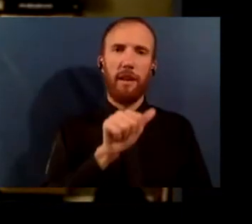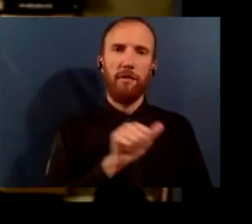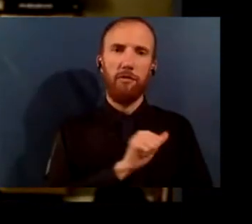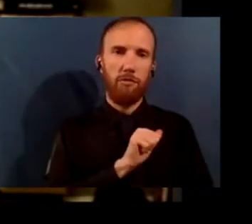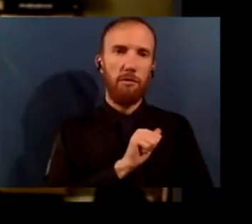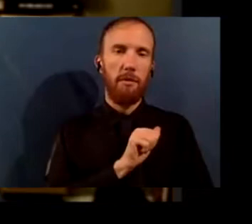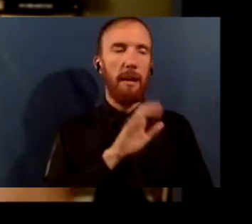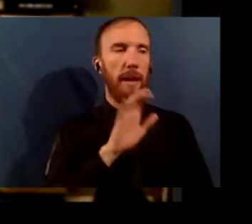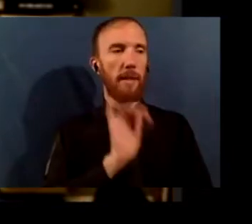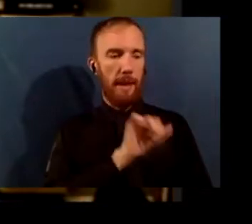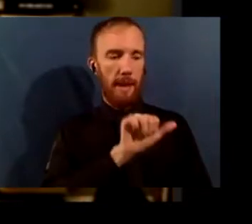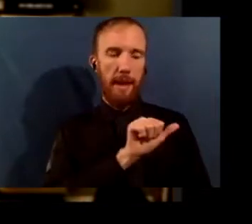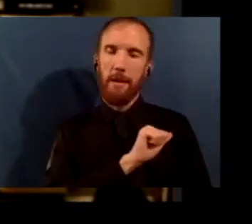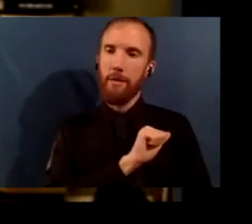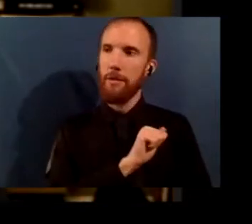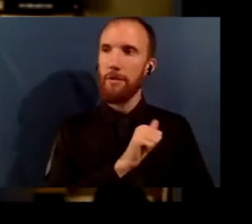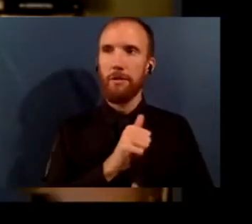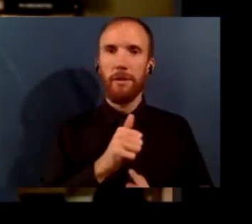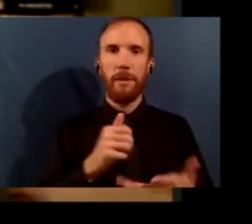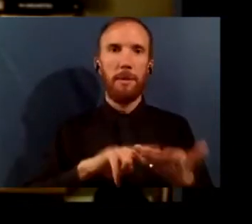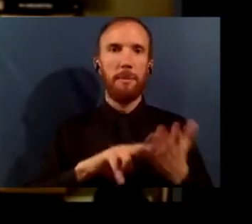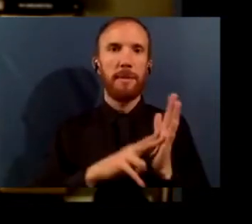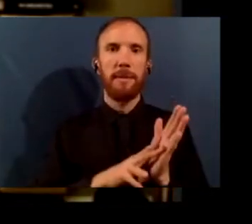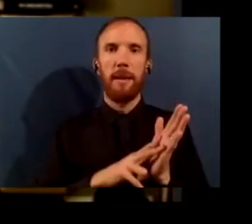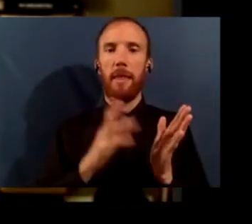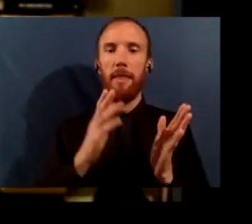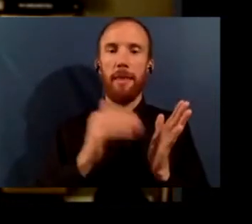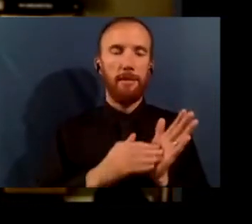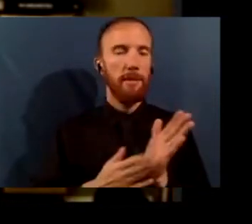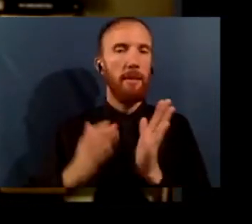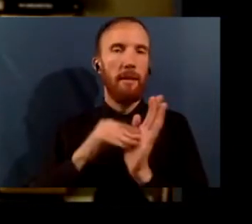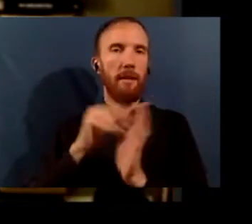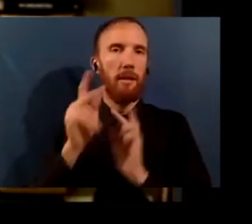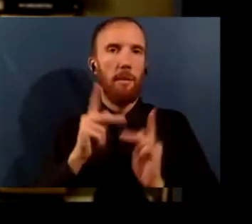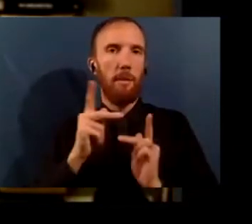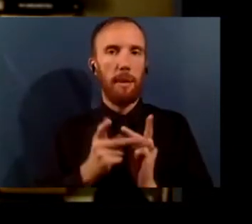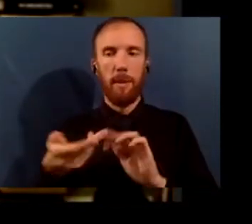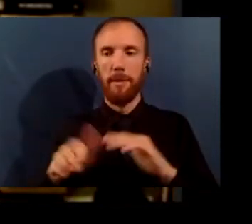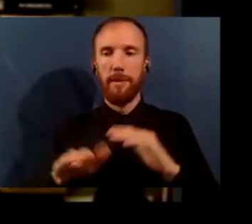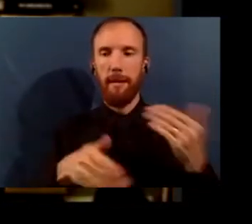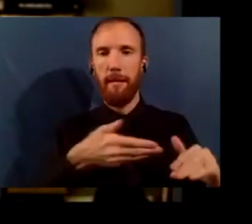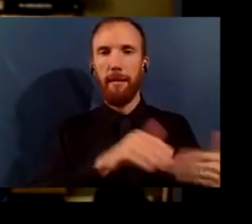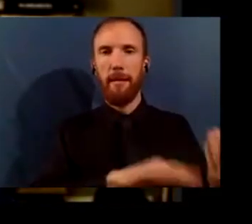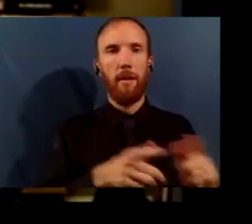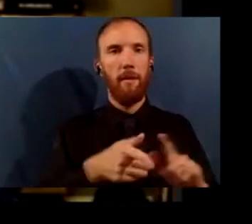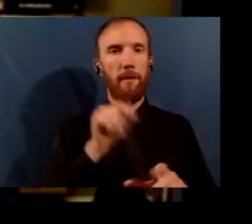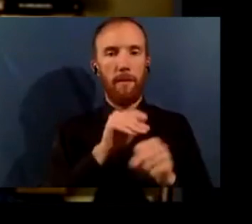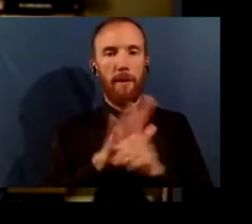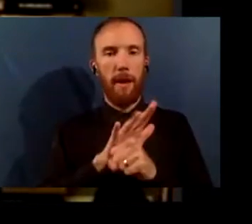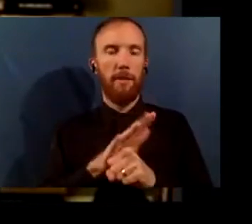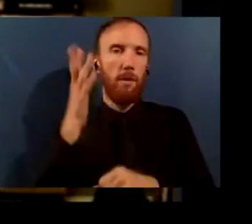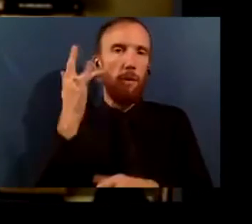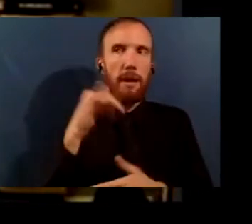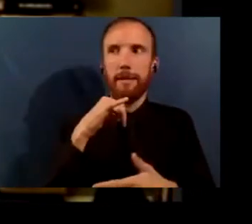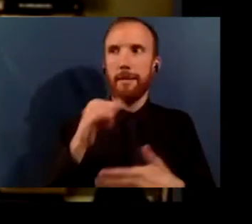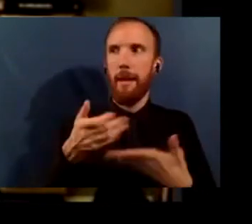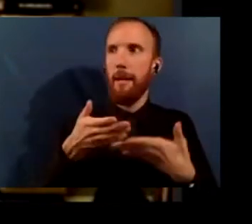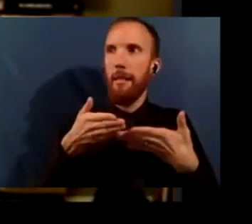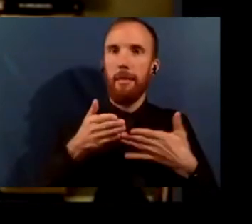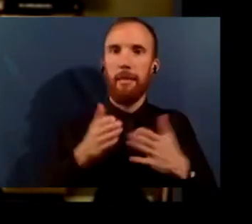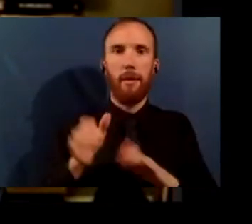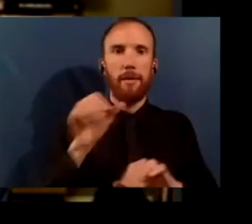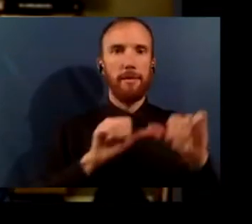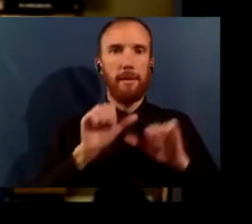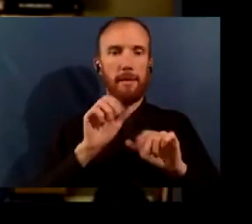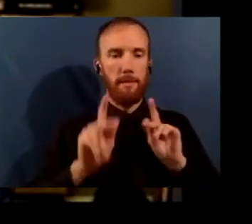a virus that you're not allowing scientific procedures to help contain. You know, they are not compassionate